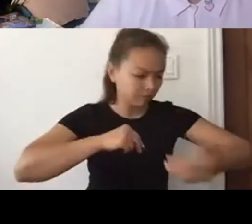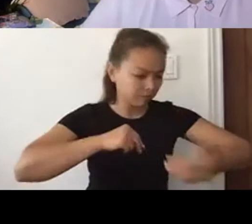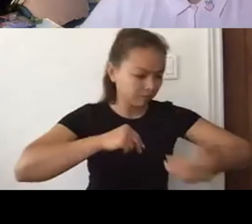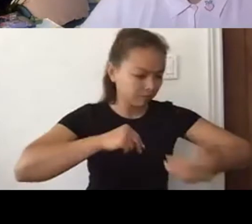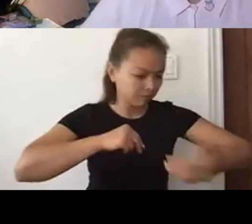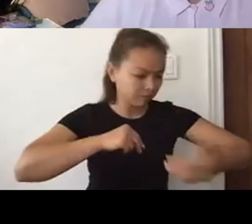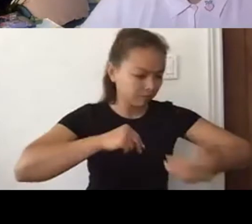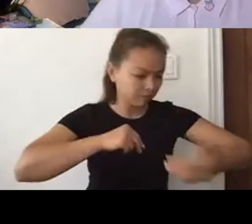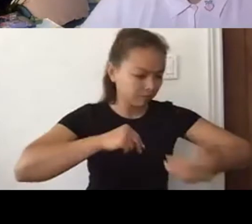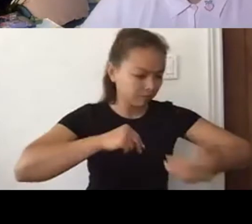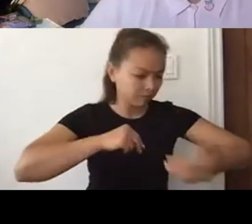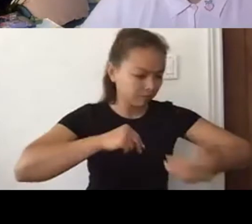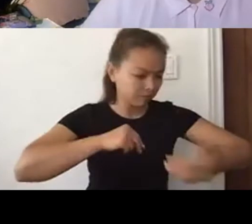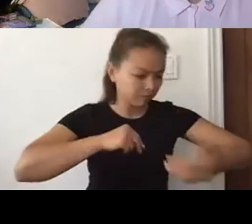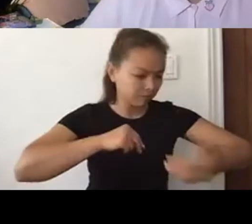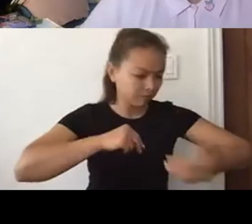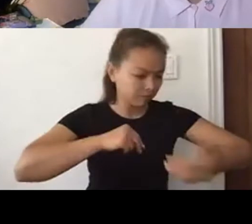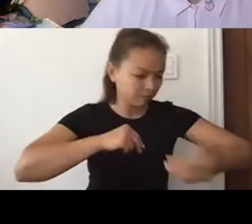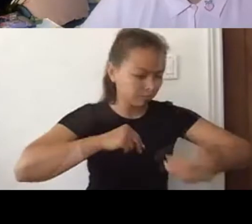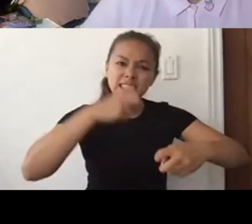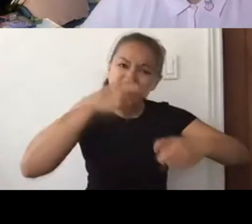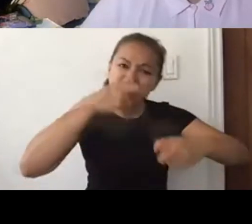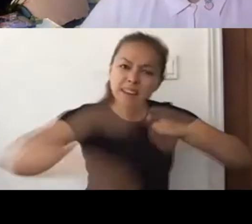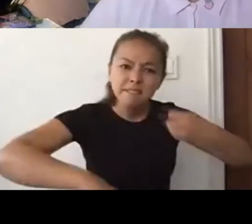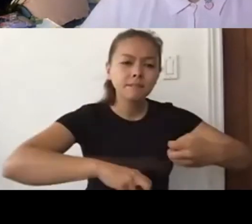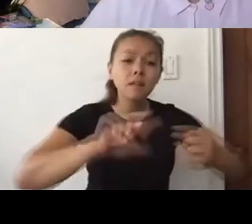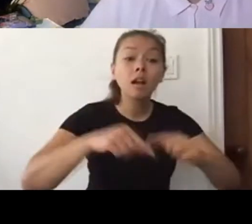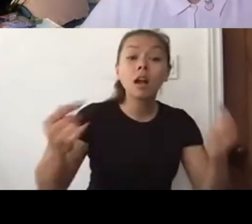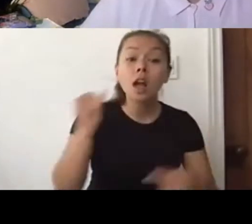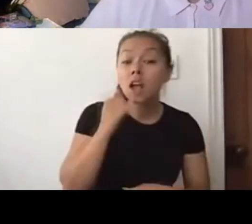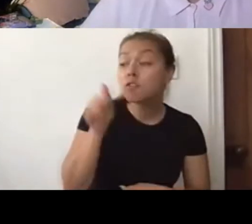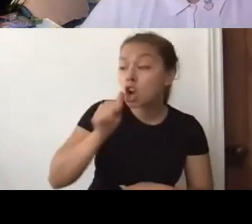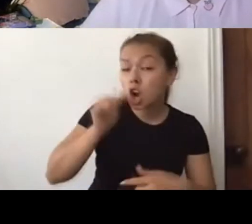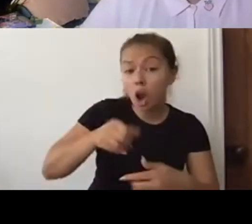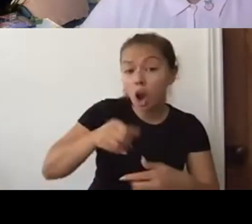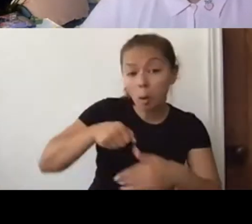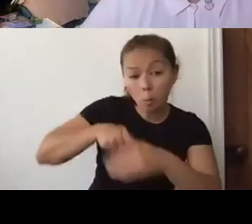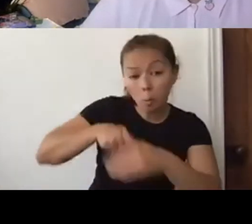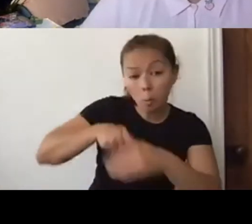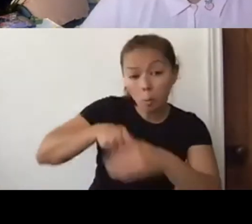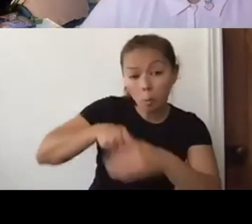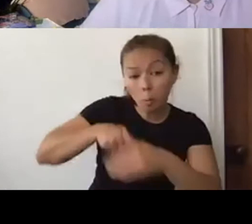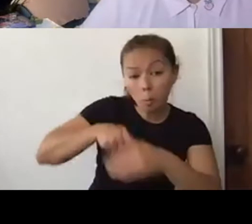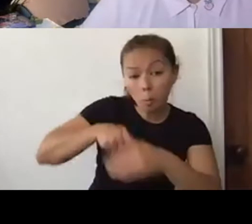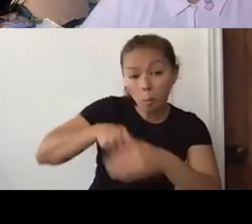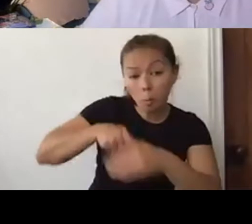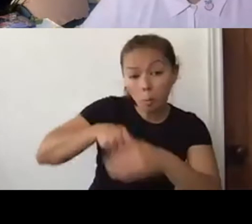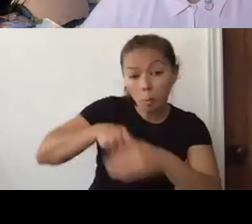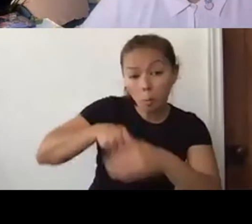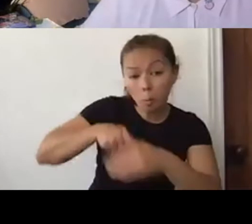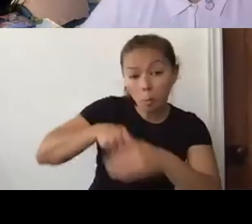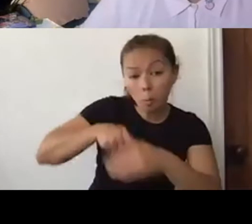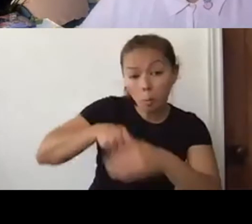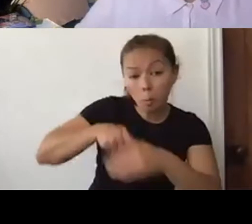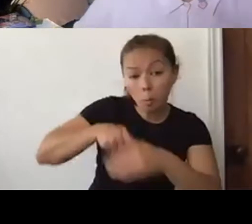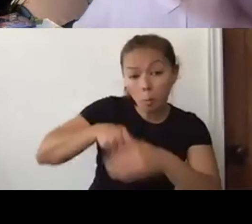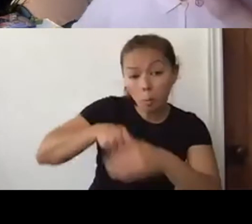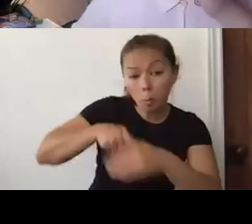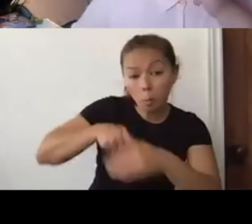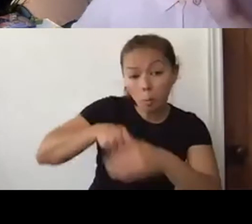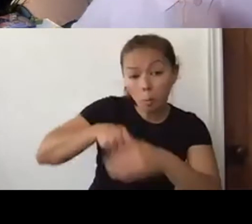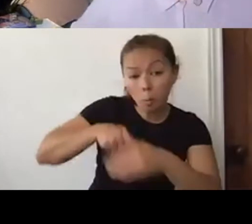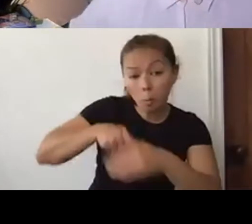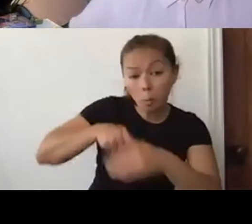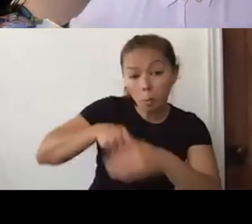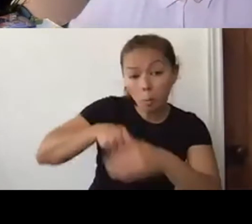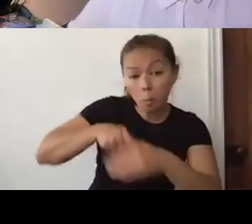beauty. Just even the language that we use, it's mixed into everything that we do. And from growing up, it's like, oh,